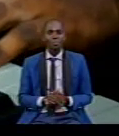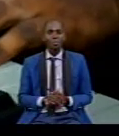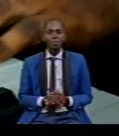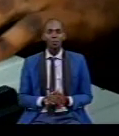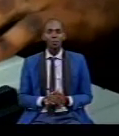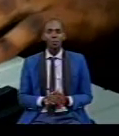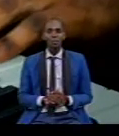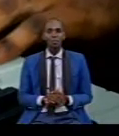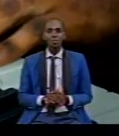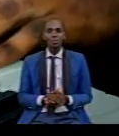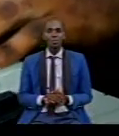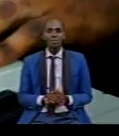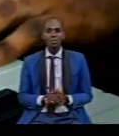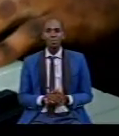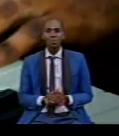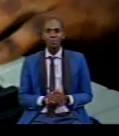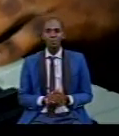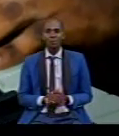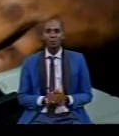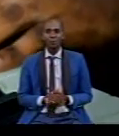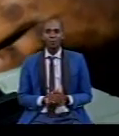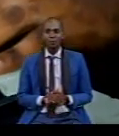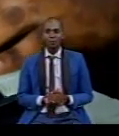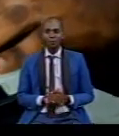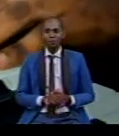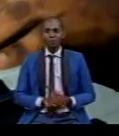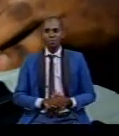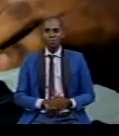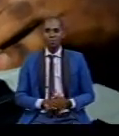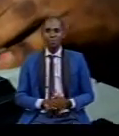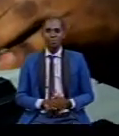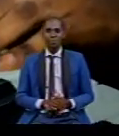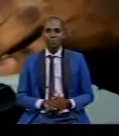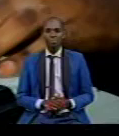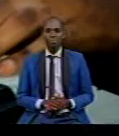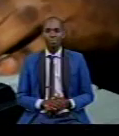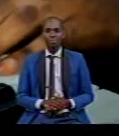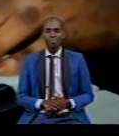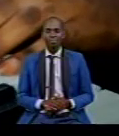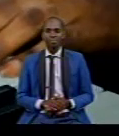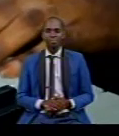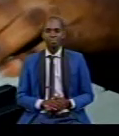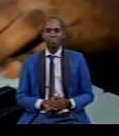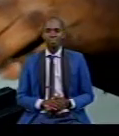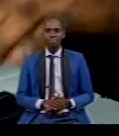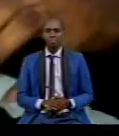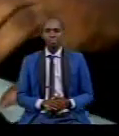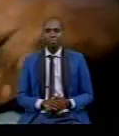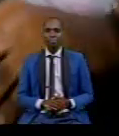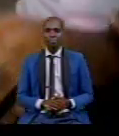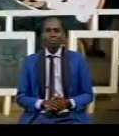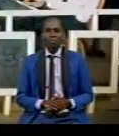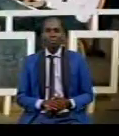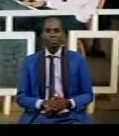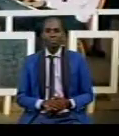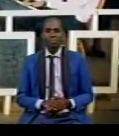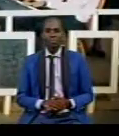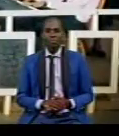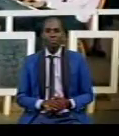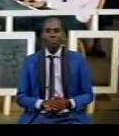on Christ. We rely not on ourselves. We have realized we cannot